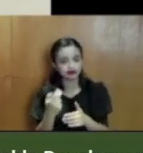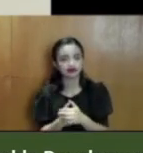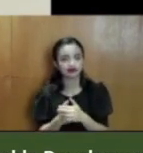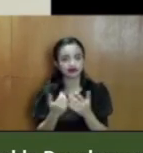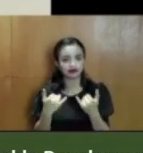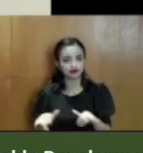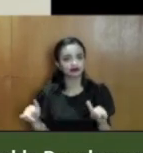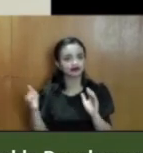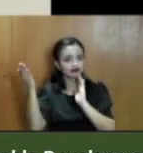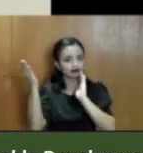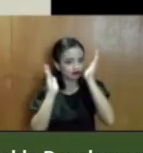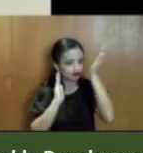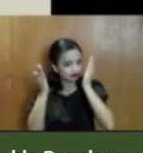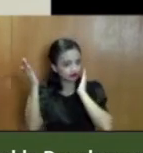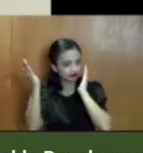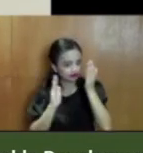Malaysia.